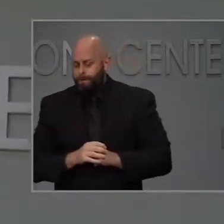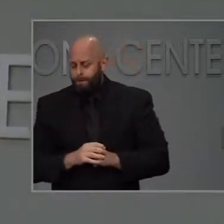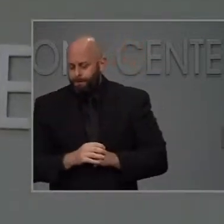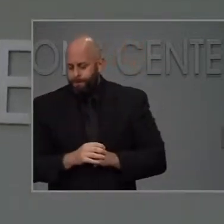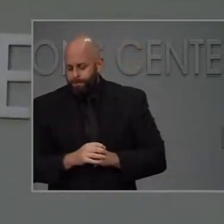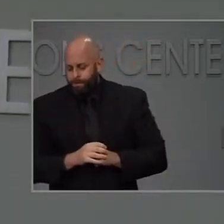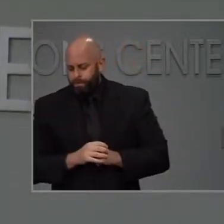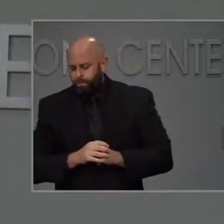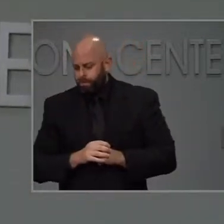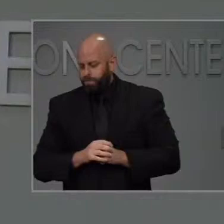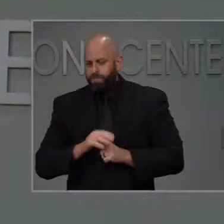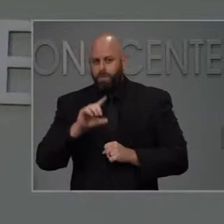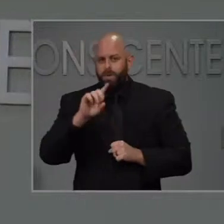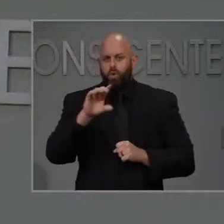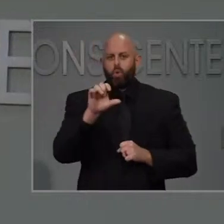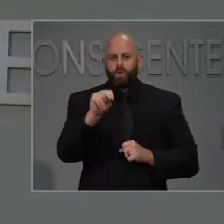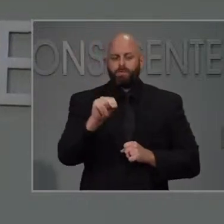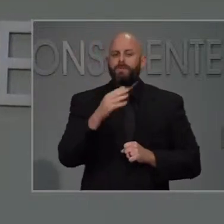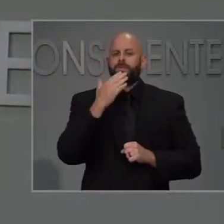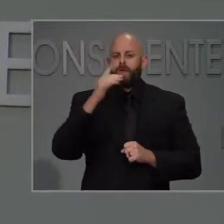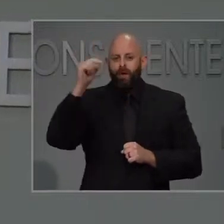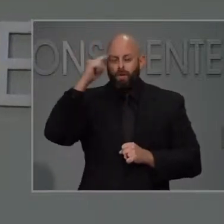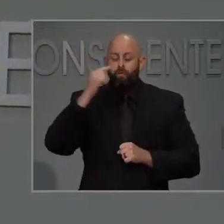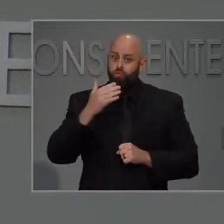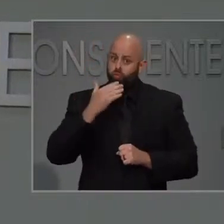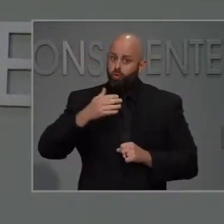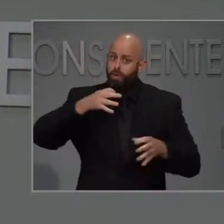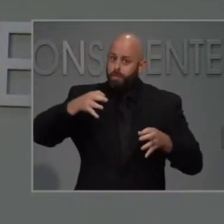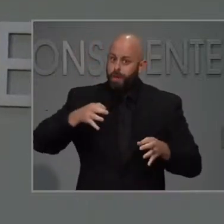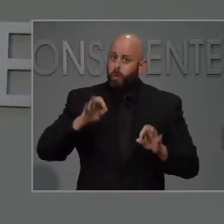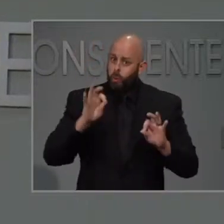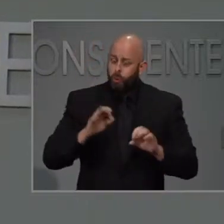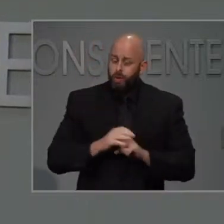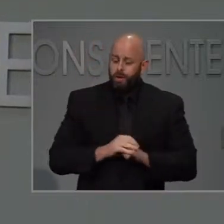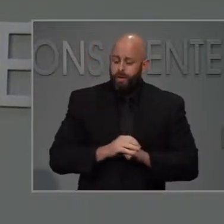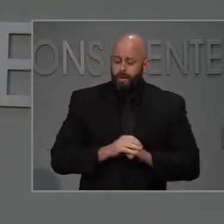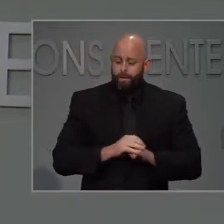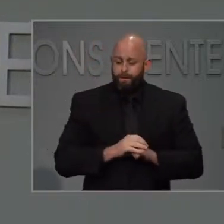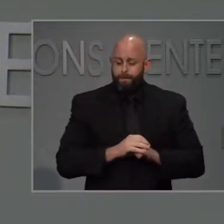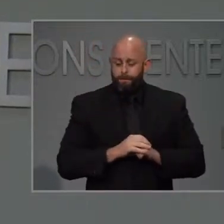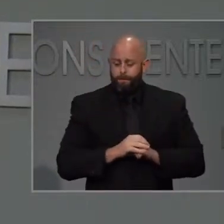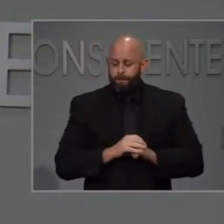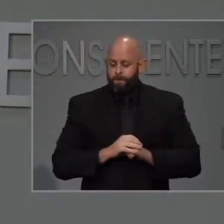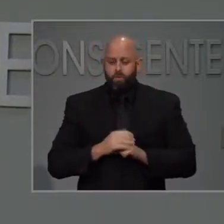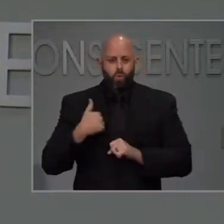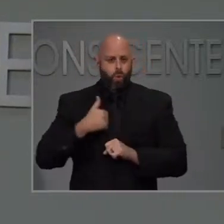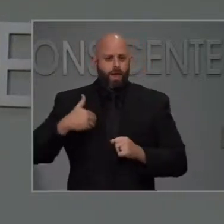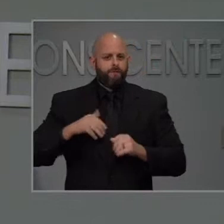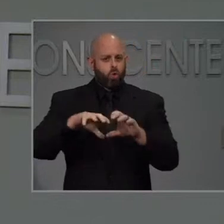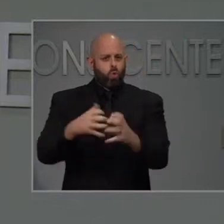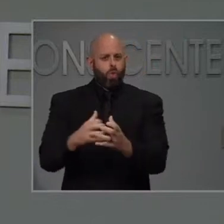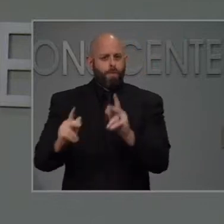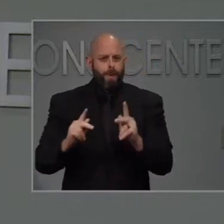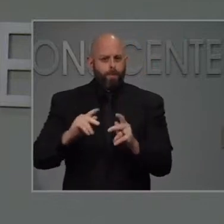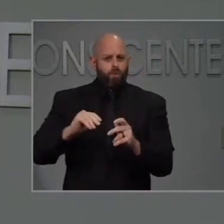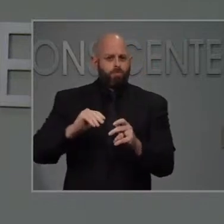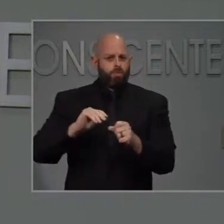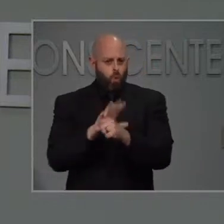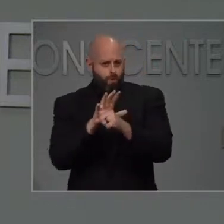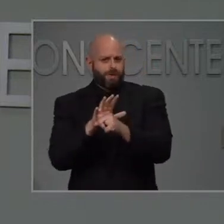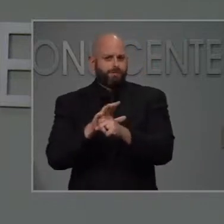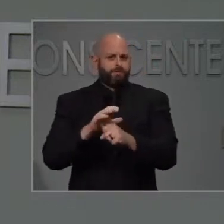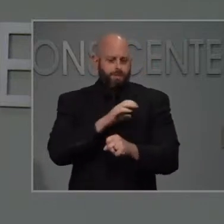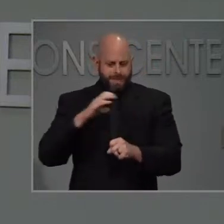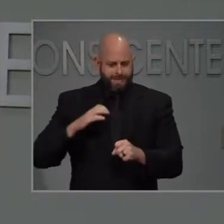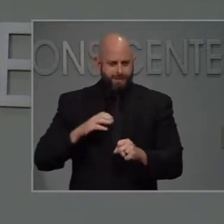Great. Governor, you covered it well. I was going to say the COVID-19 task force has had subgroups that have been working